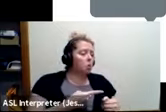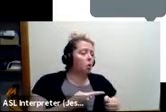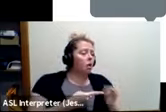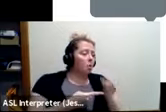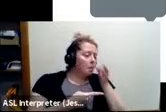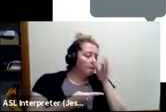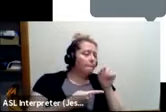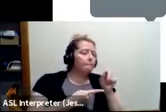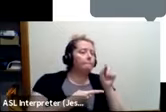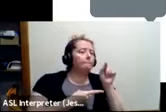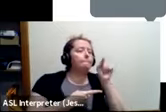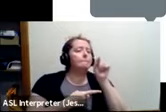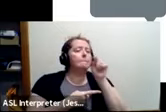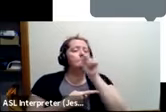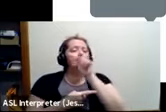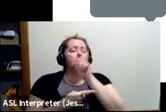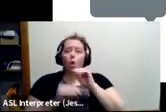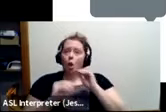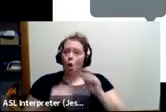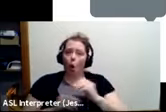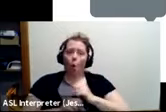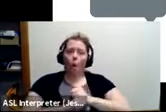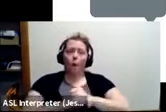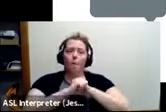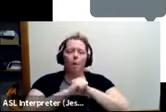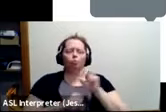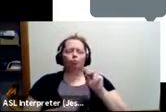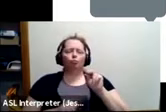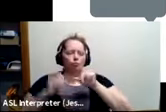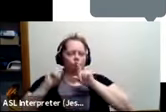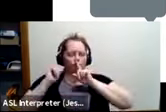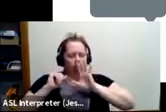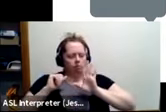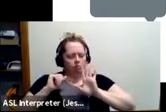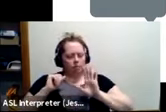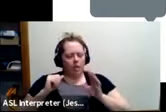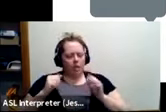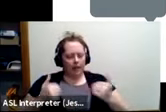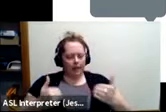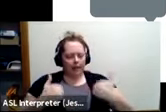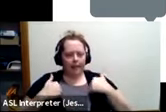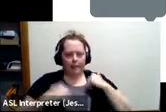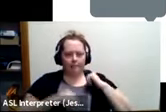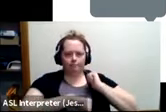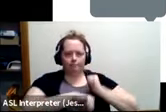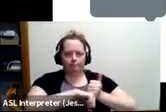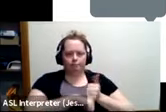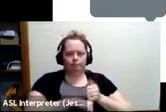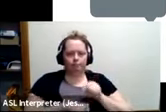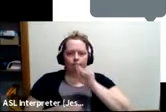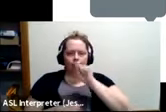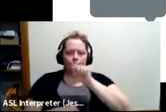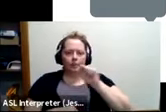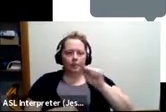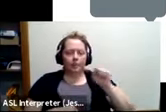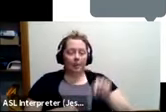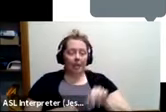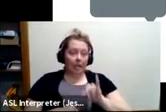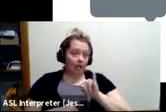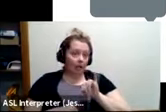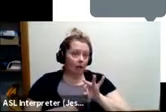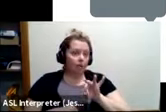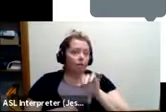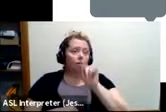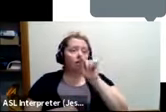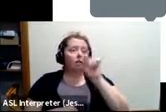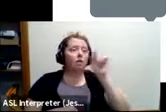protections there. And if you were to find yourself discriminated against because of your gender identity or gender expression in one of the other